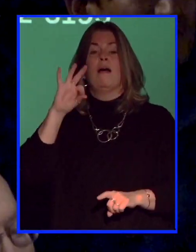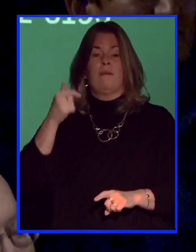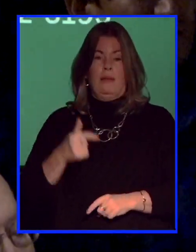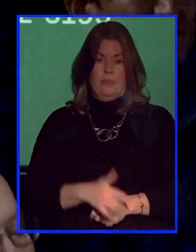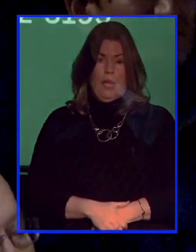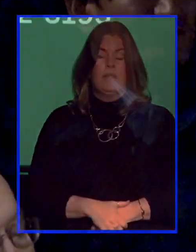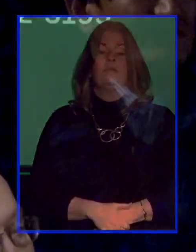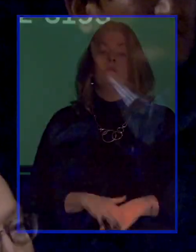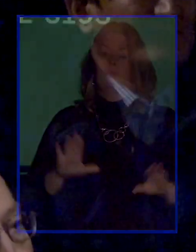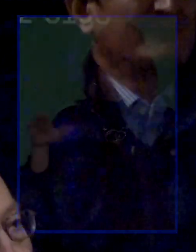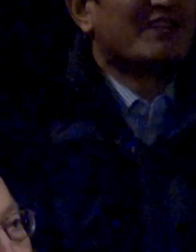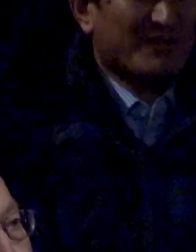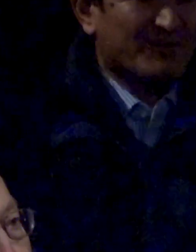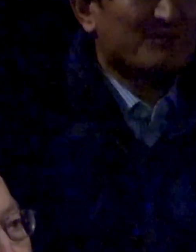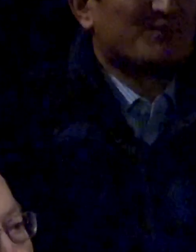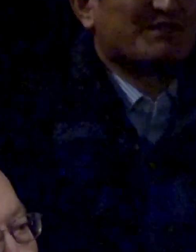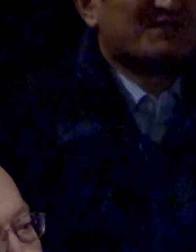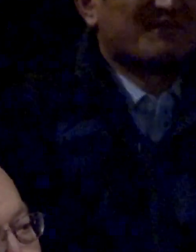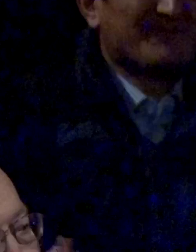Afghanistan. Welcome.